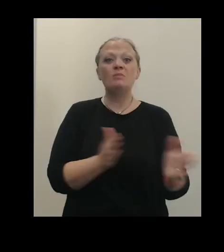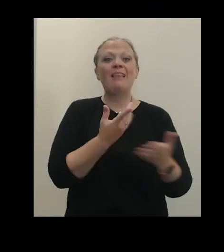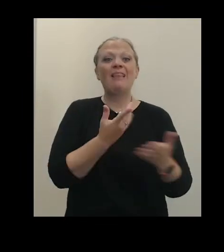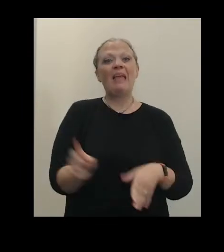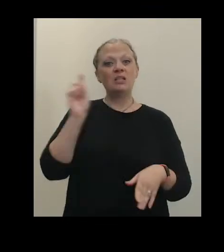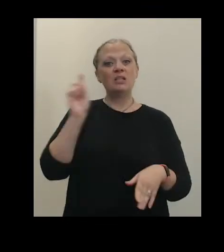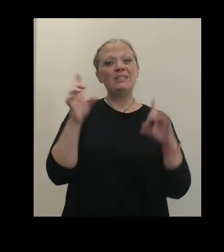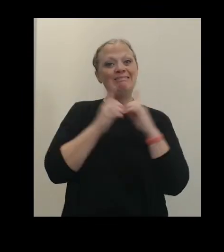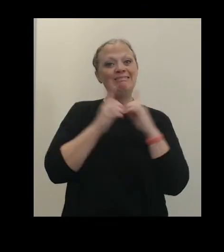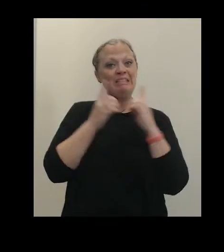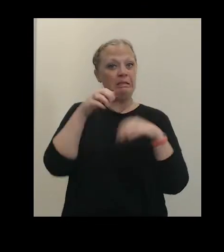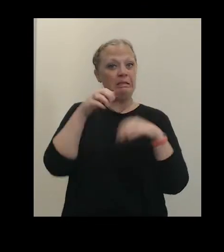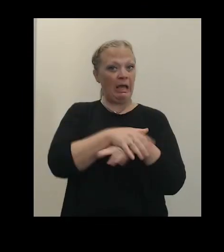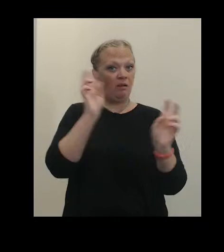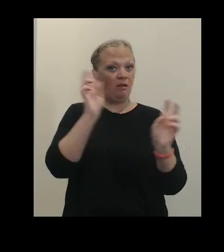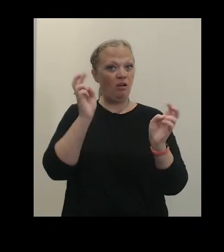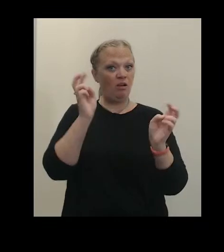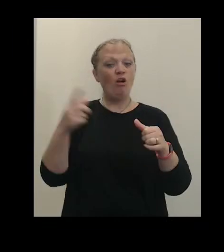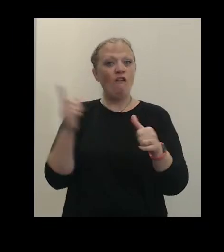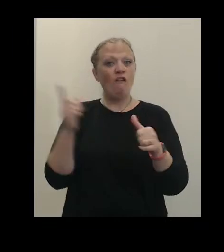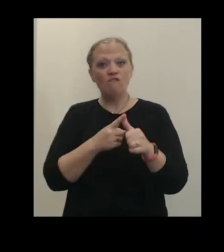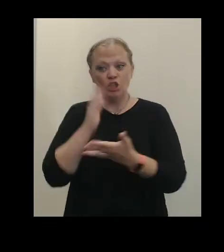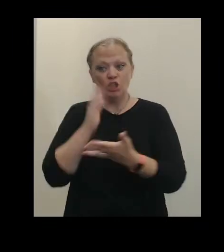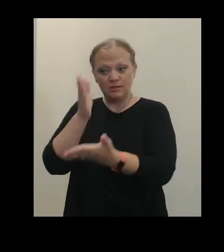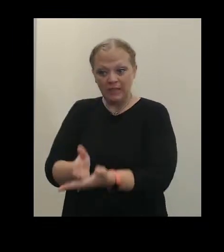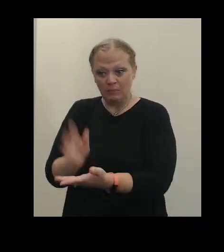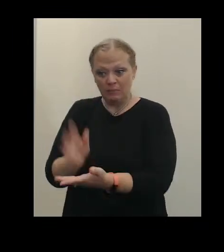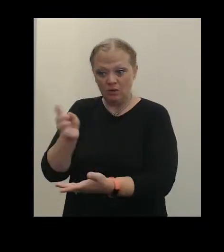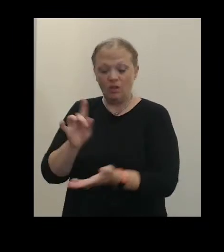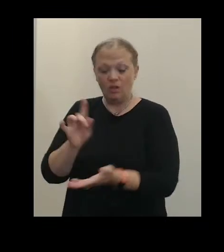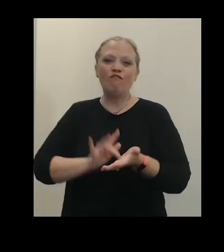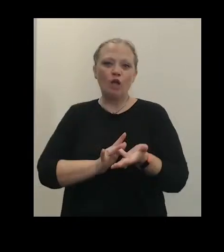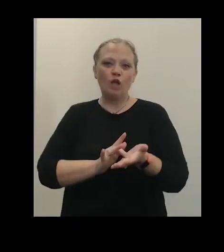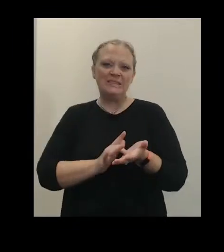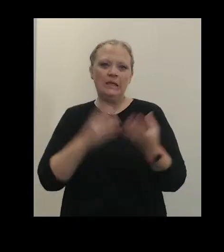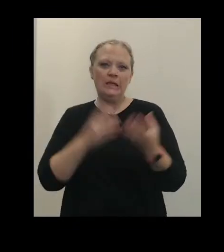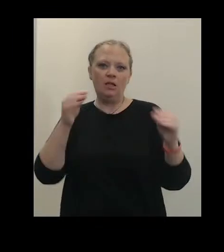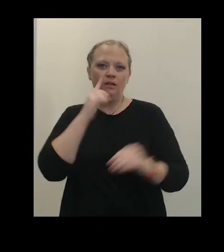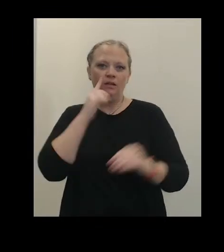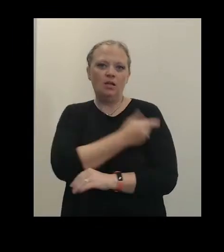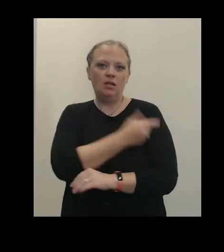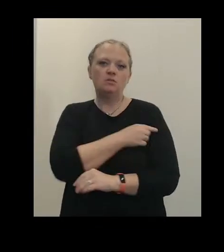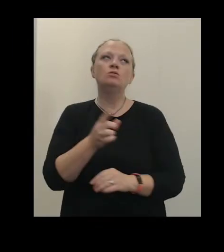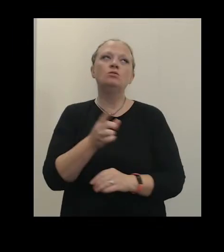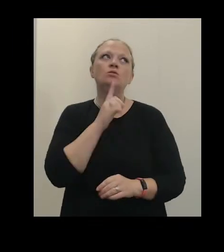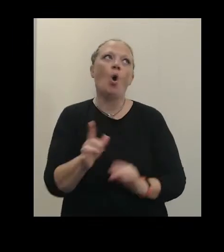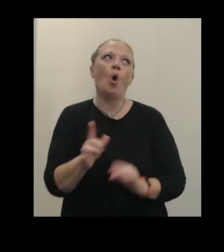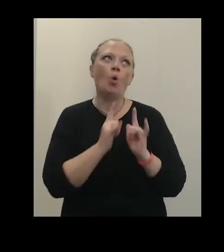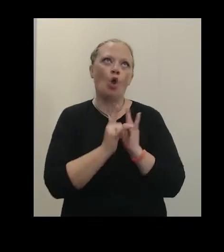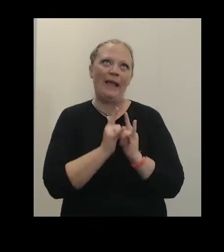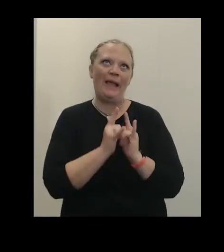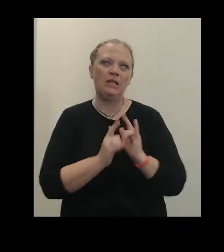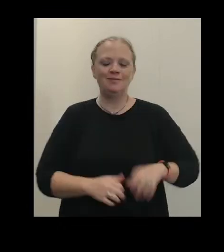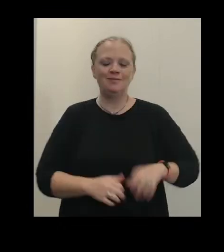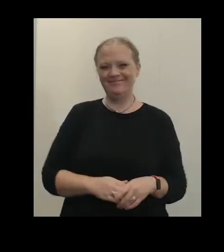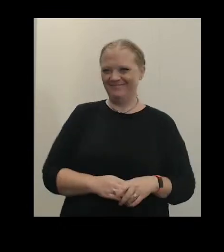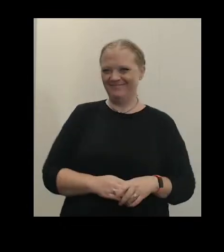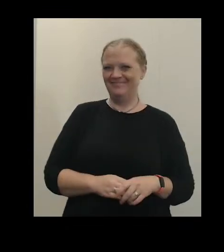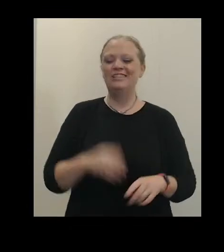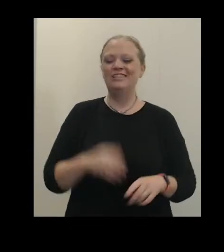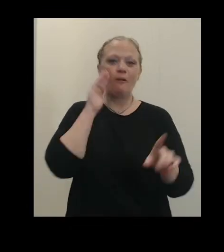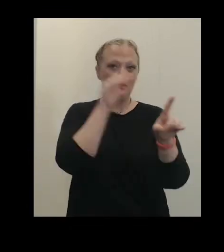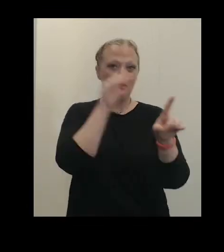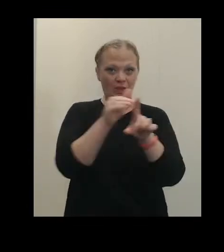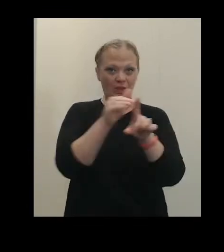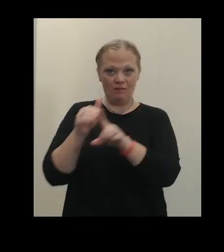week's date night, and our first stop was to our pharmacy to get a vaccine. Very romantic. Just remind